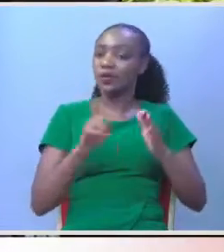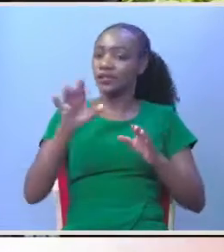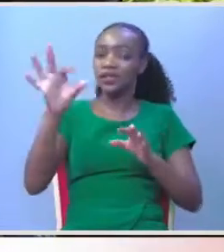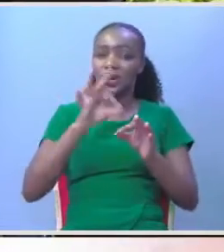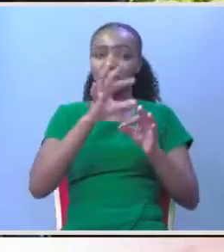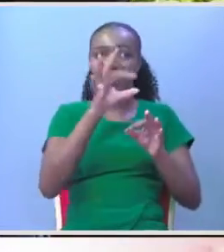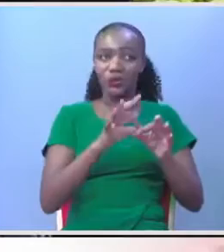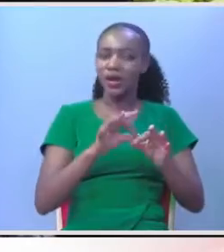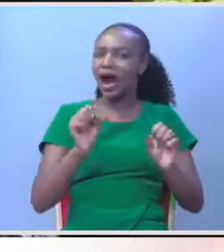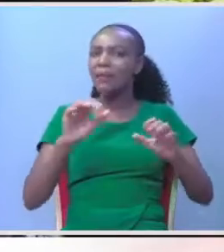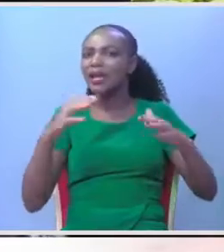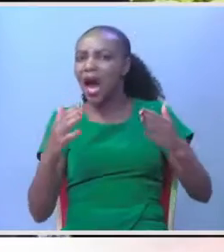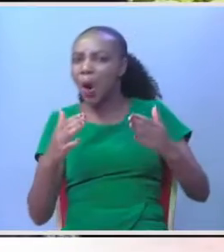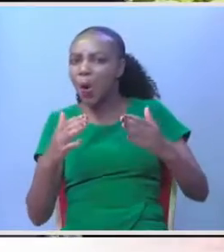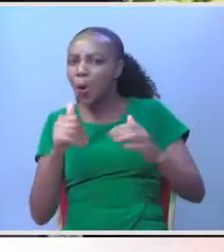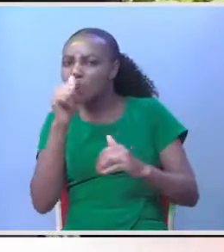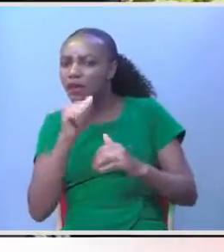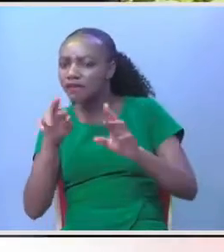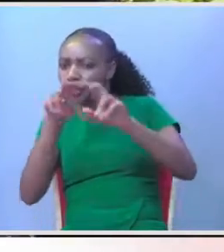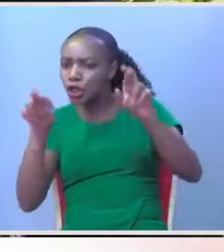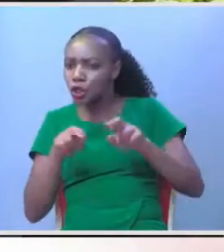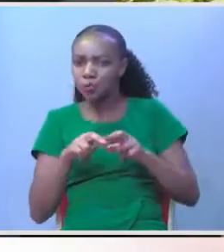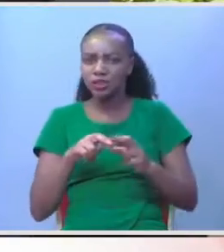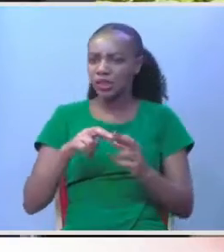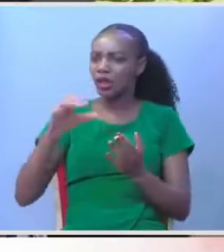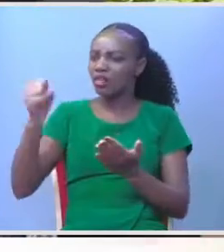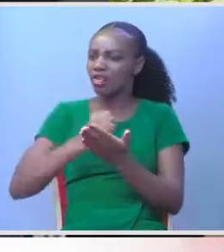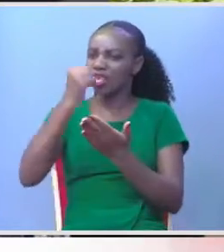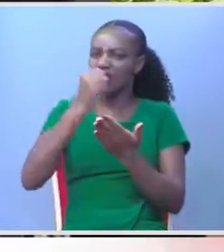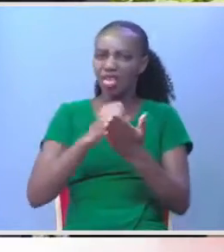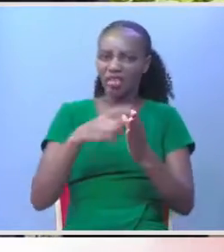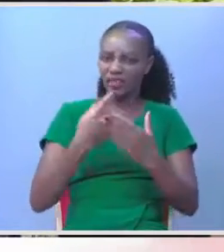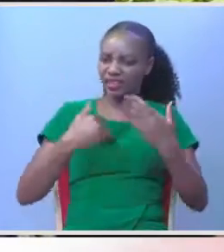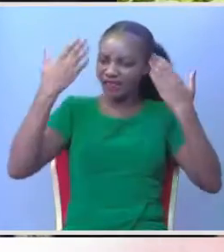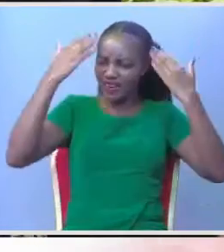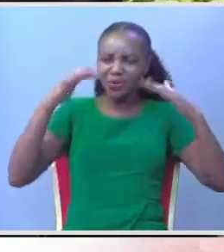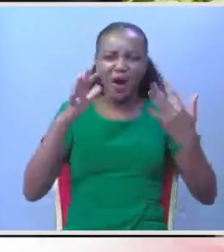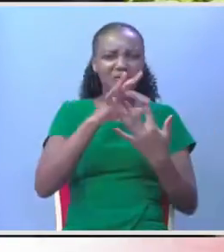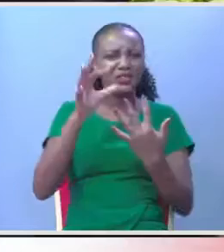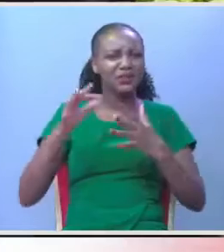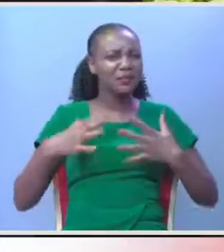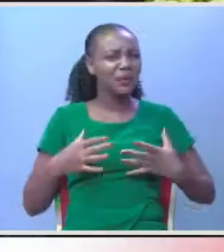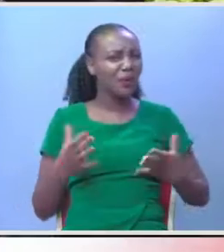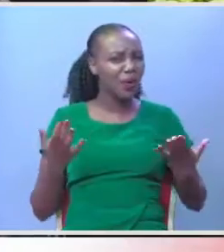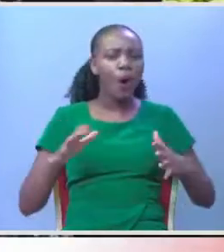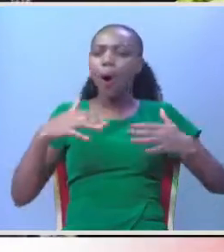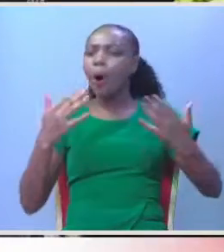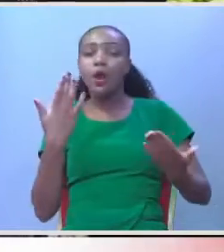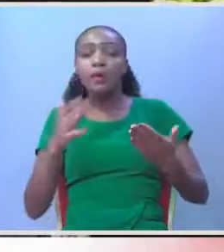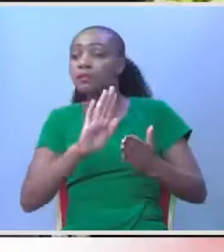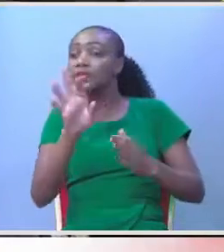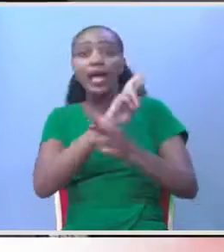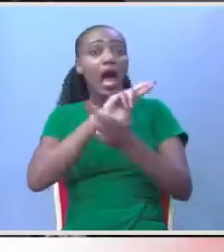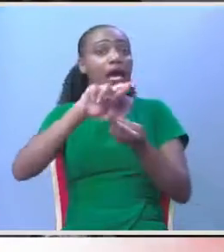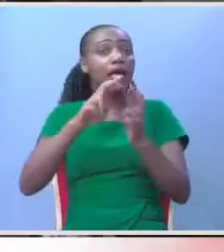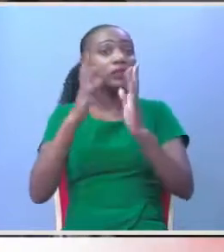nominations are going to be done in rooms and delegates and I don't know what. We don't even know how they choose those people. We don't know whether they are relatives.